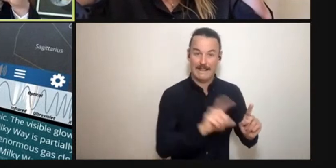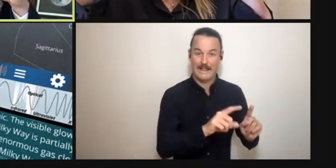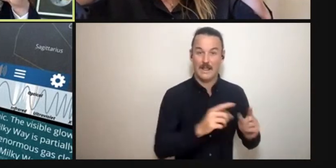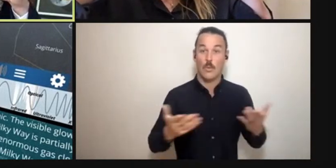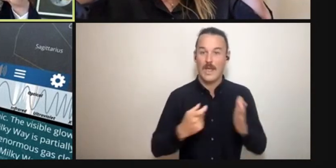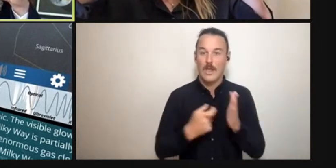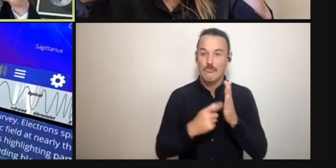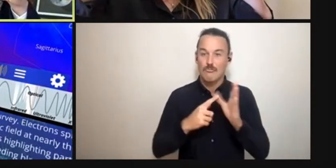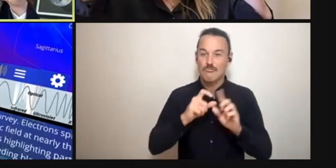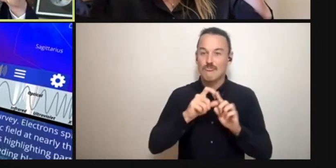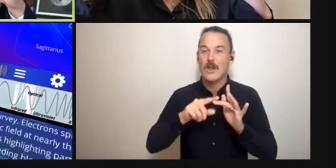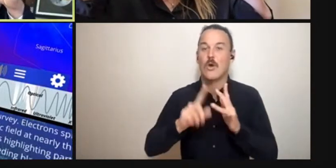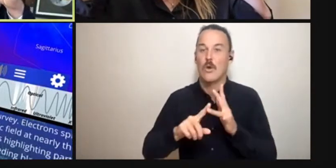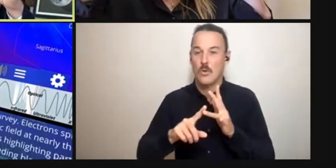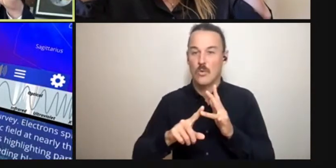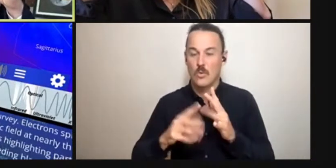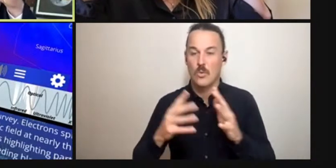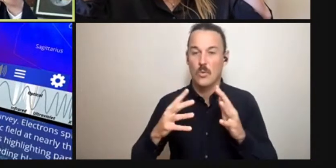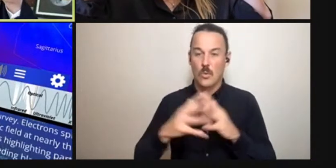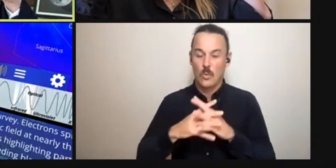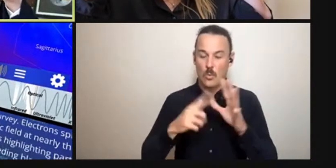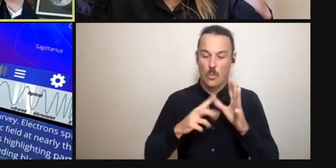click radio,